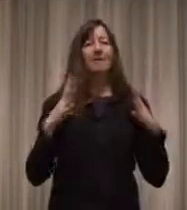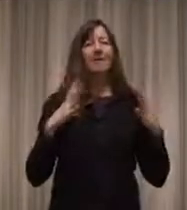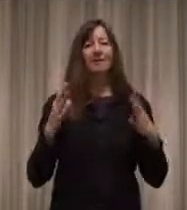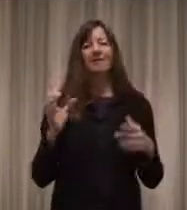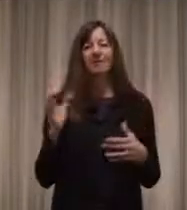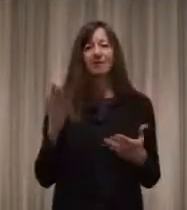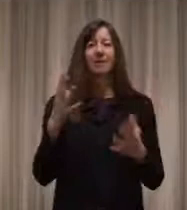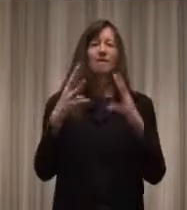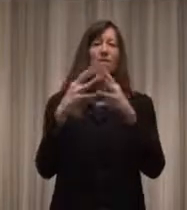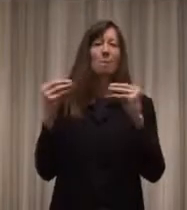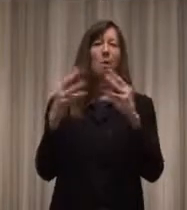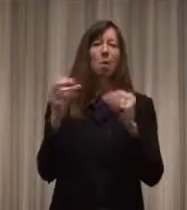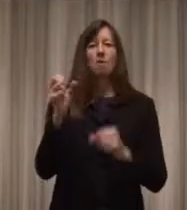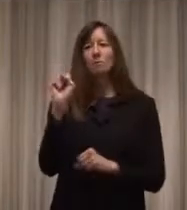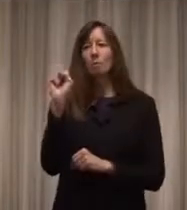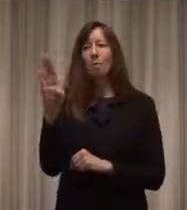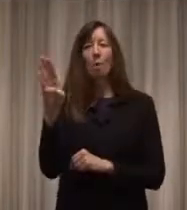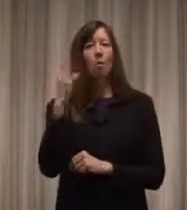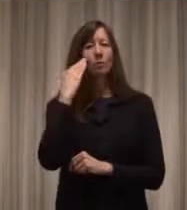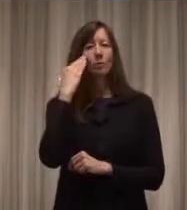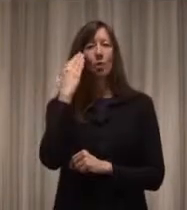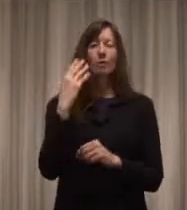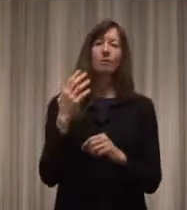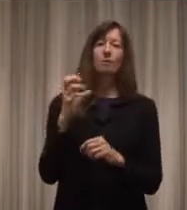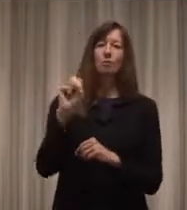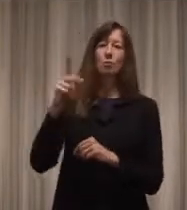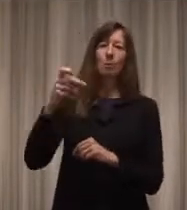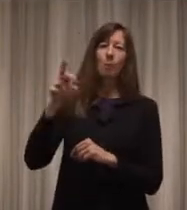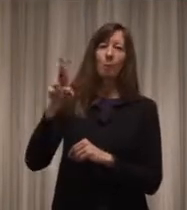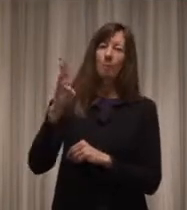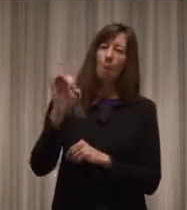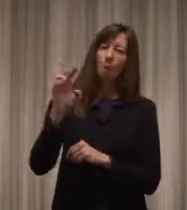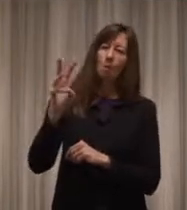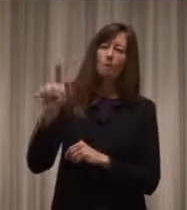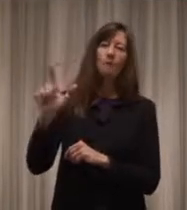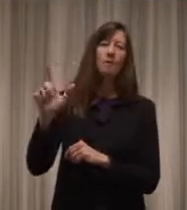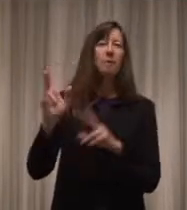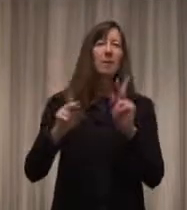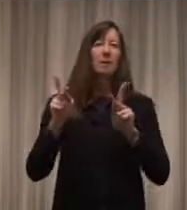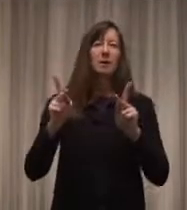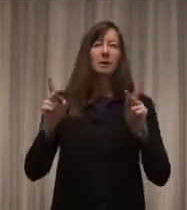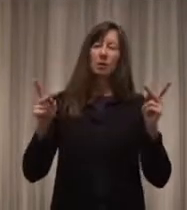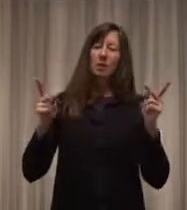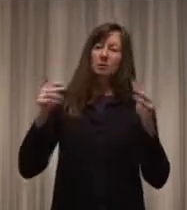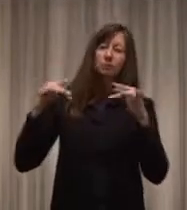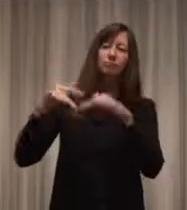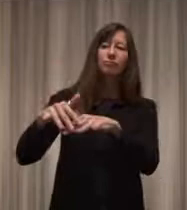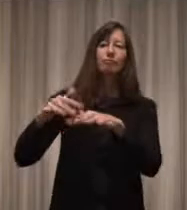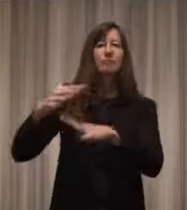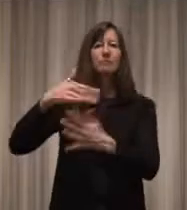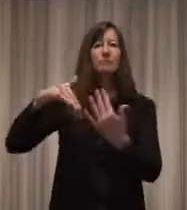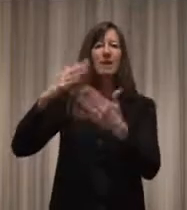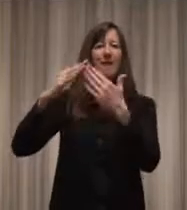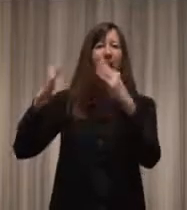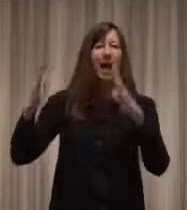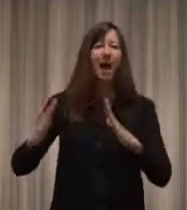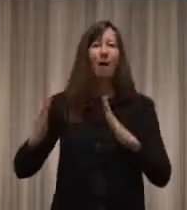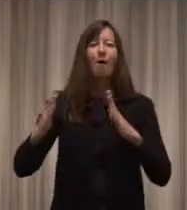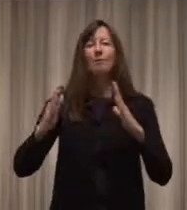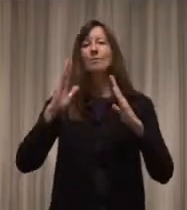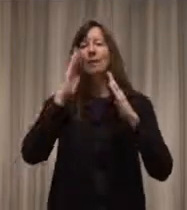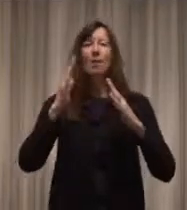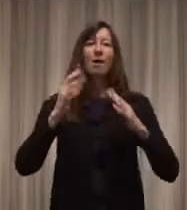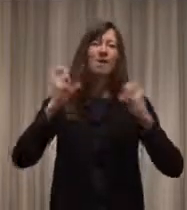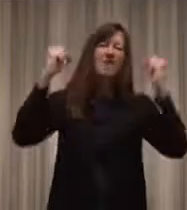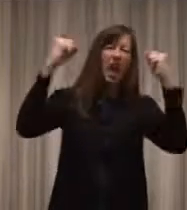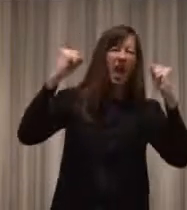They hang out in a small room indoors for many hours. They scream and yell and either celebrate or